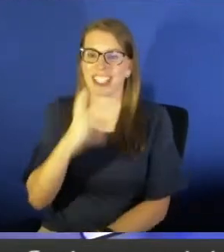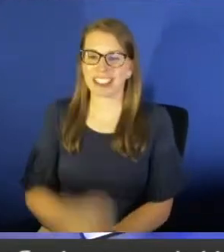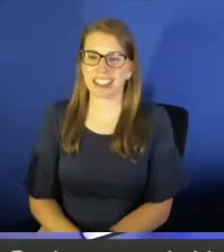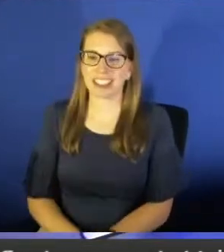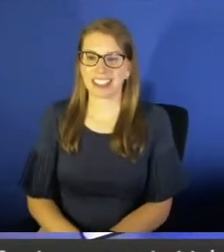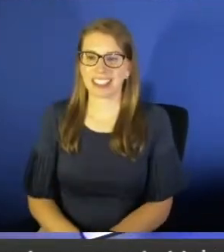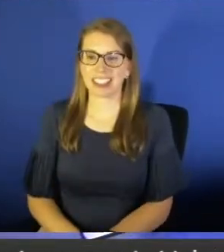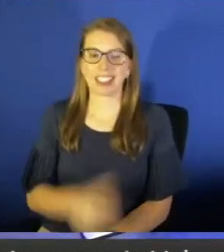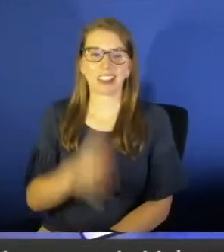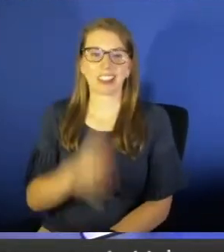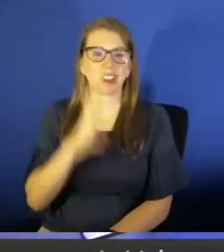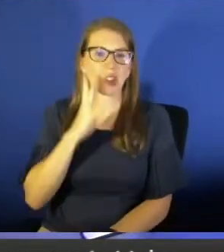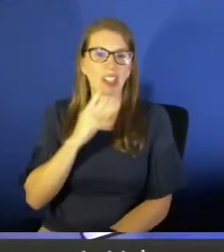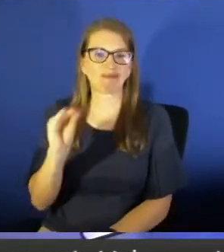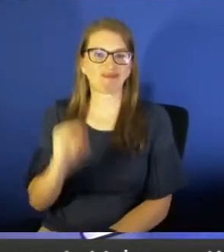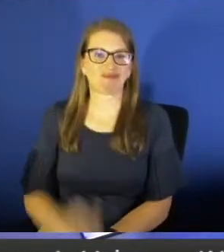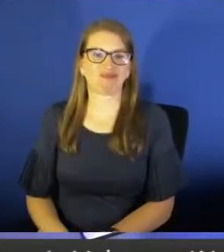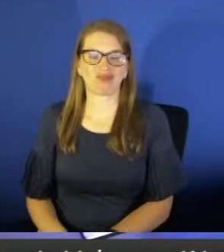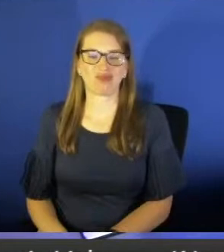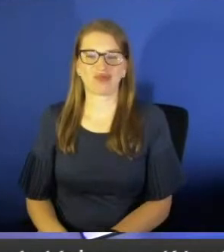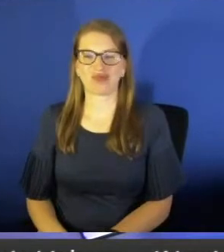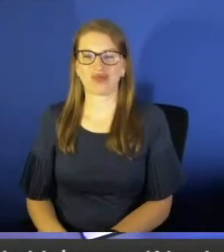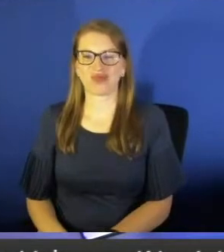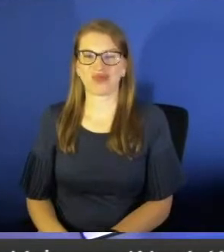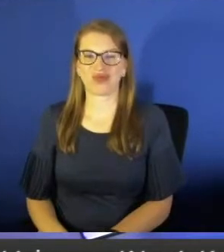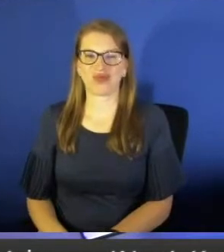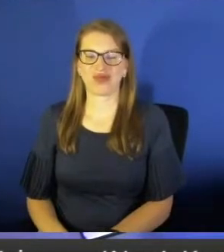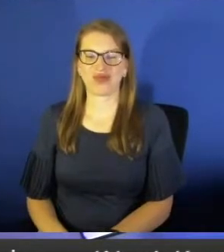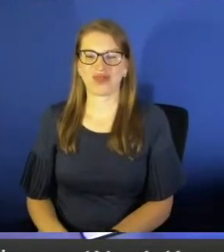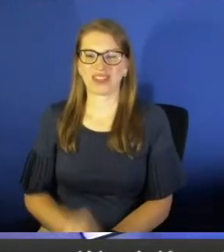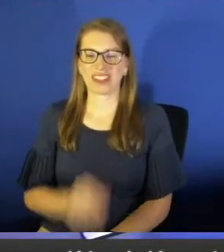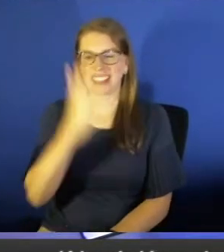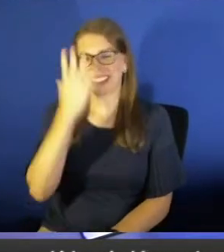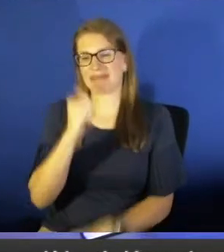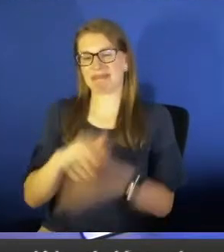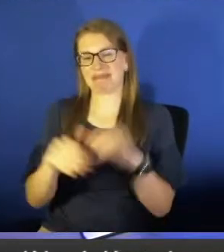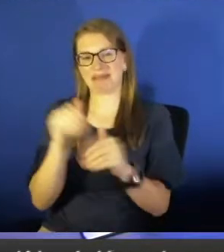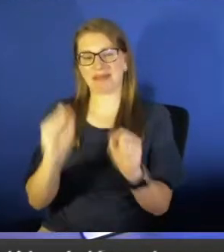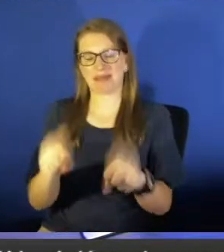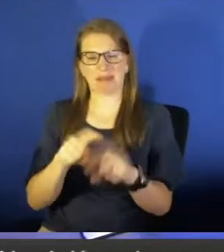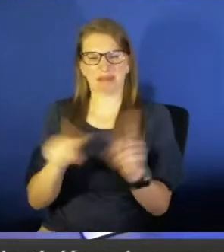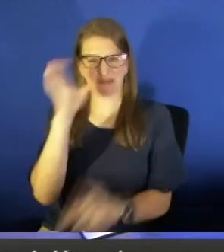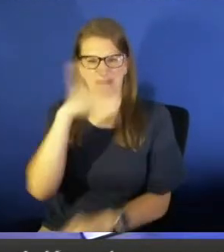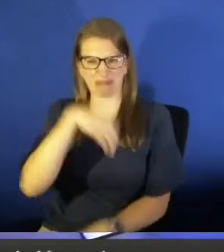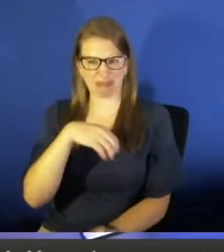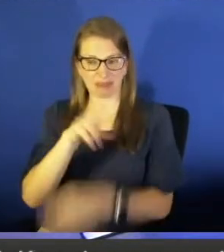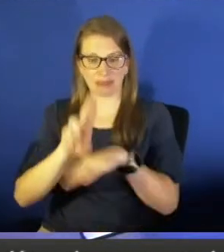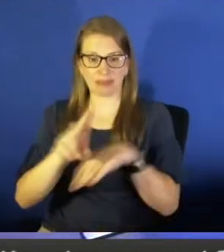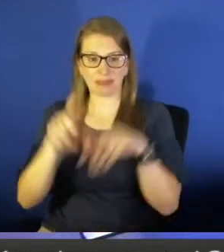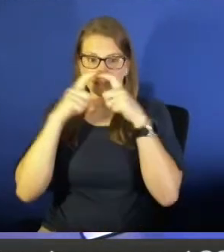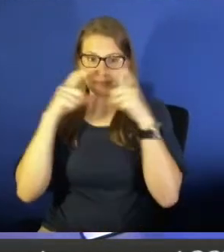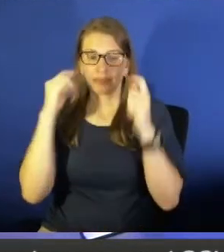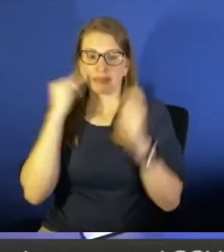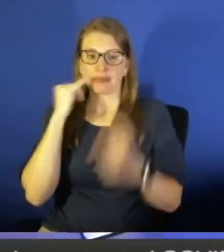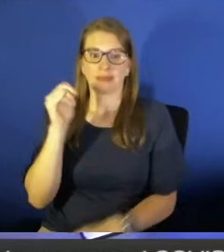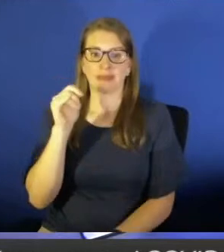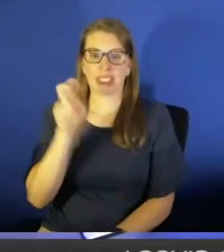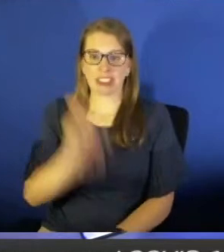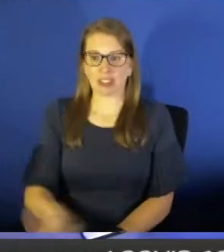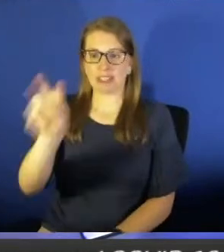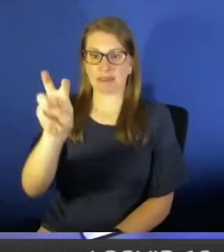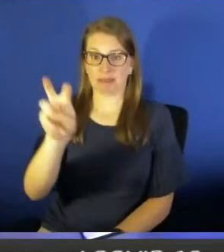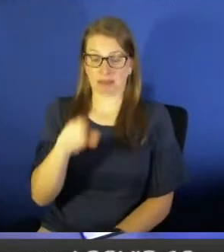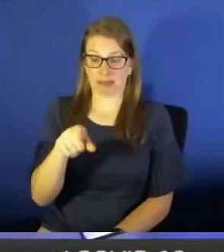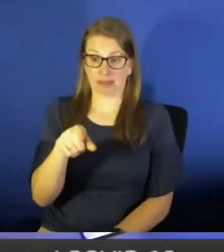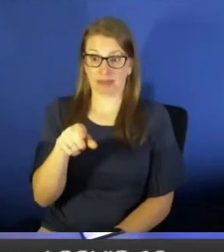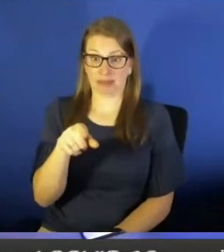hanging out. Sleep comfortably. But isn't that strange? So wear your mask if you're going out of town. I'm going to wear my mask because I'm already sick.